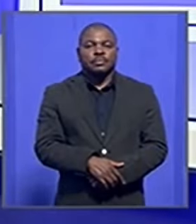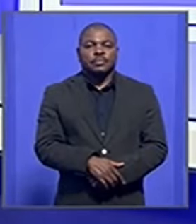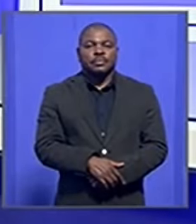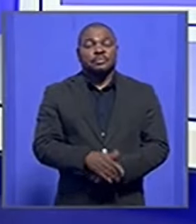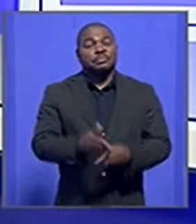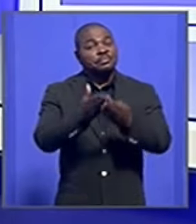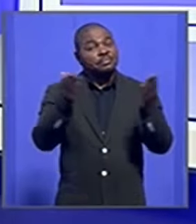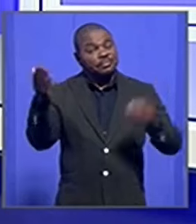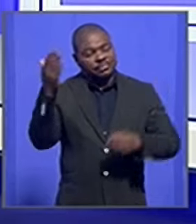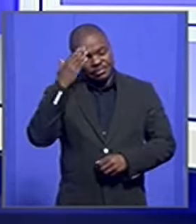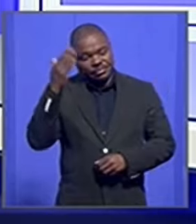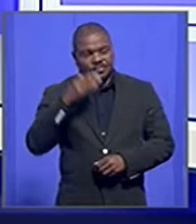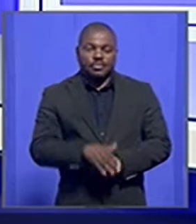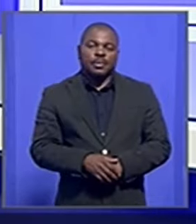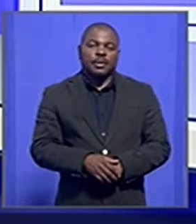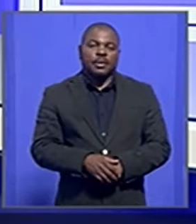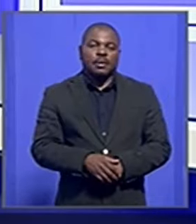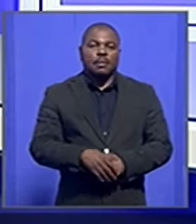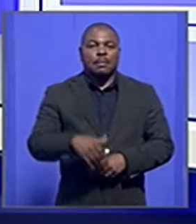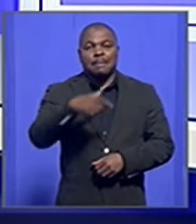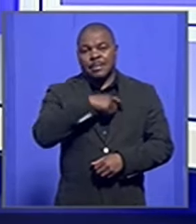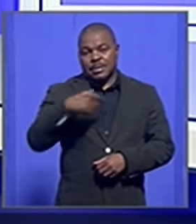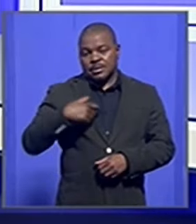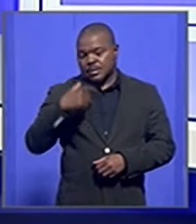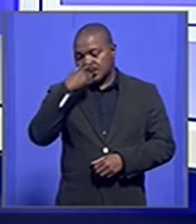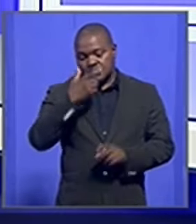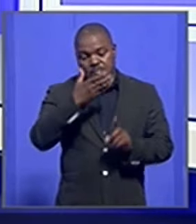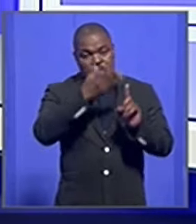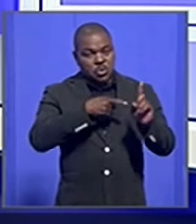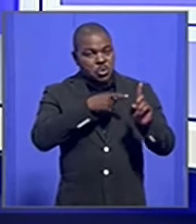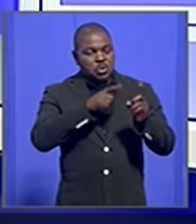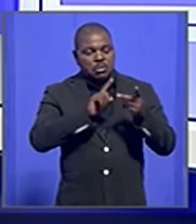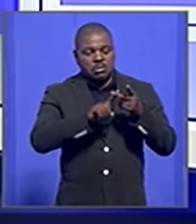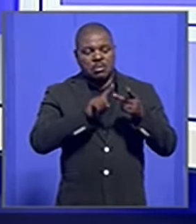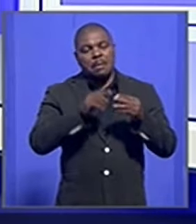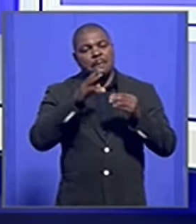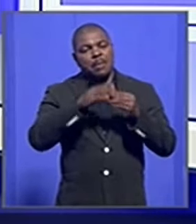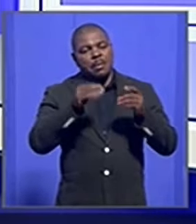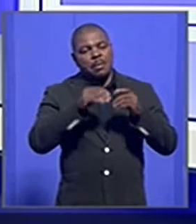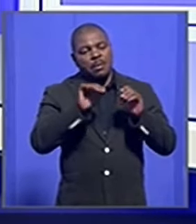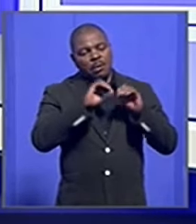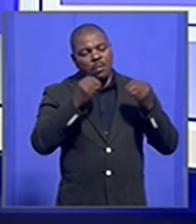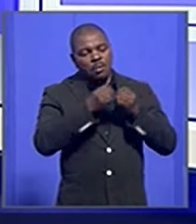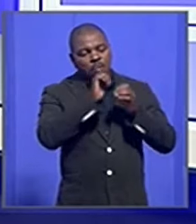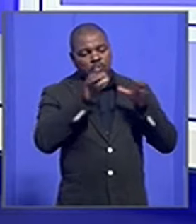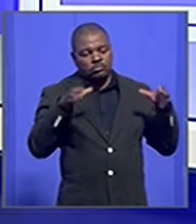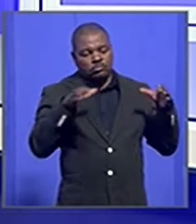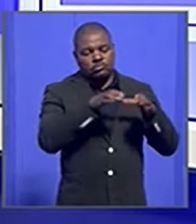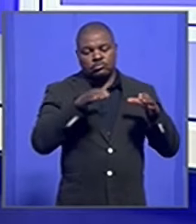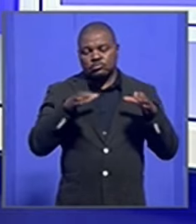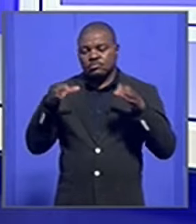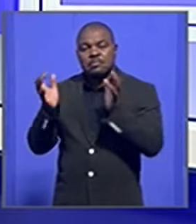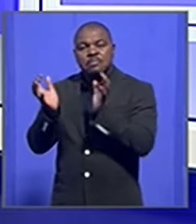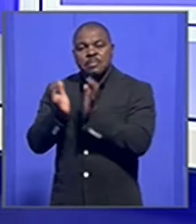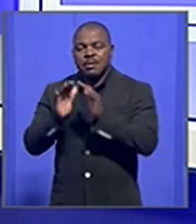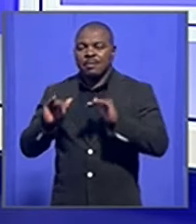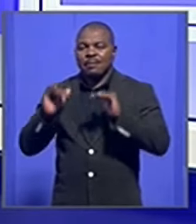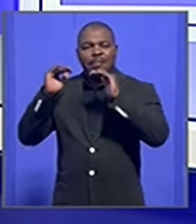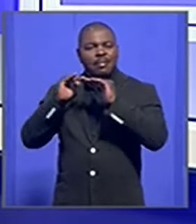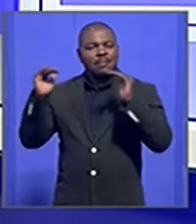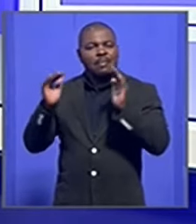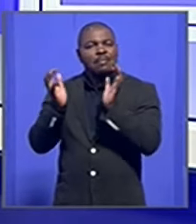Madime Mogaetsho. Moporesidente Cyril Ramaphosa a patilwe ke ditikololo tsa lekoko ba ne ba tsene kopano ya maemo a kwa